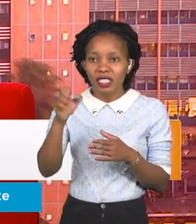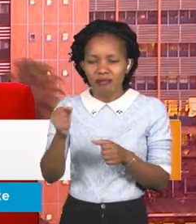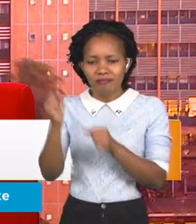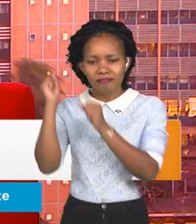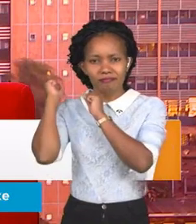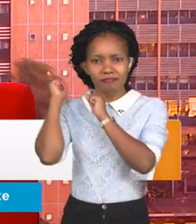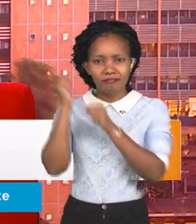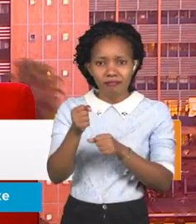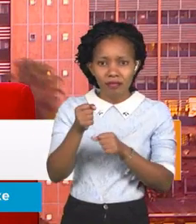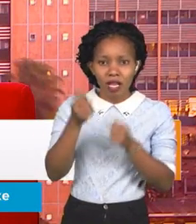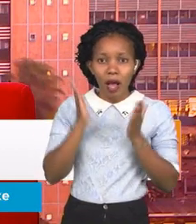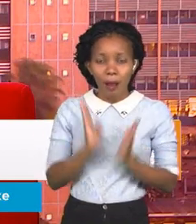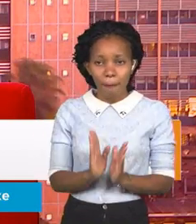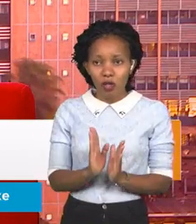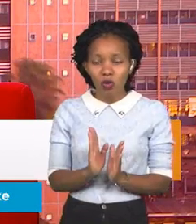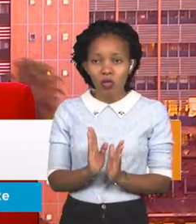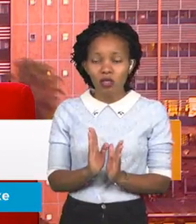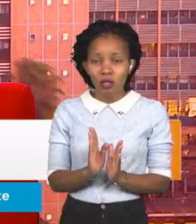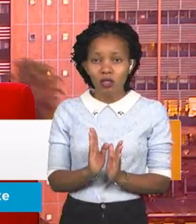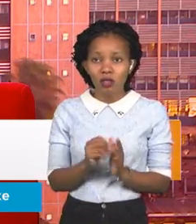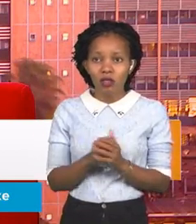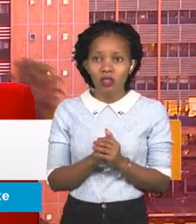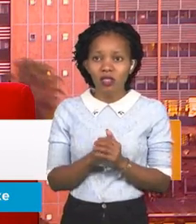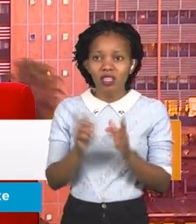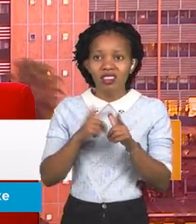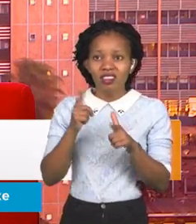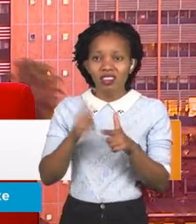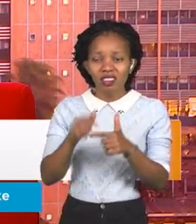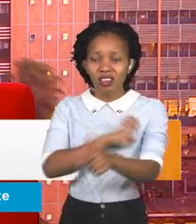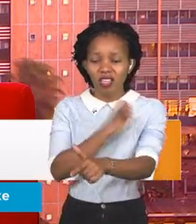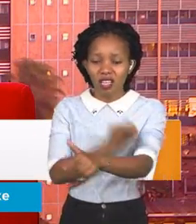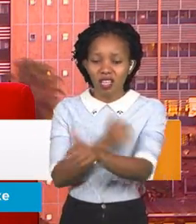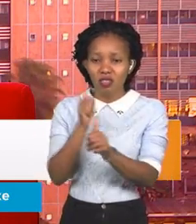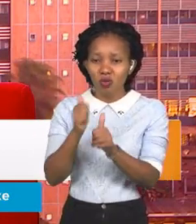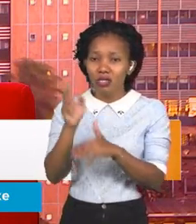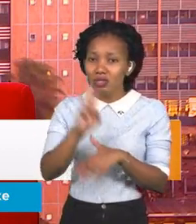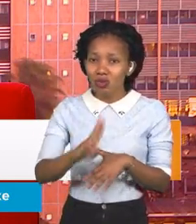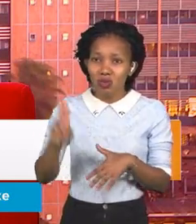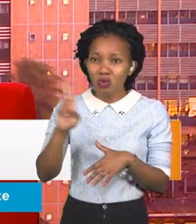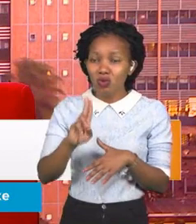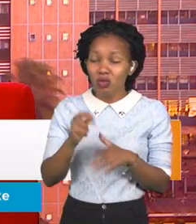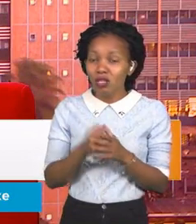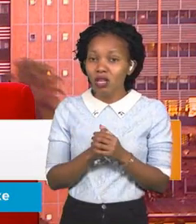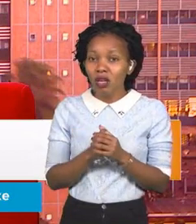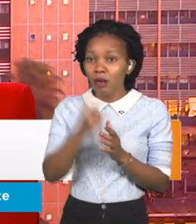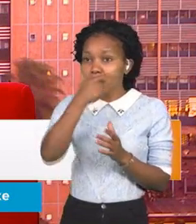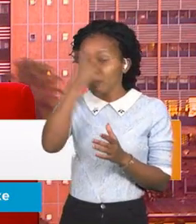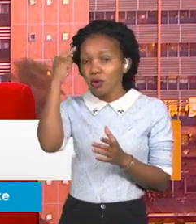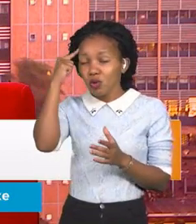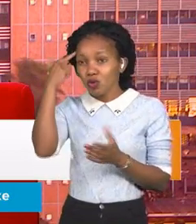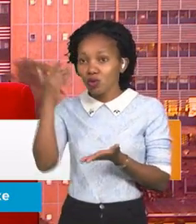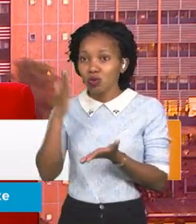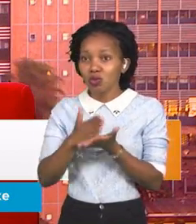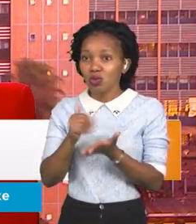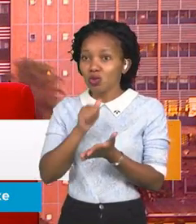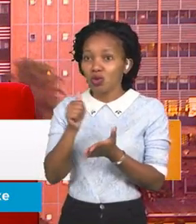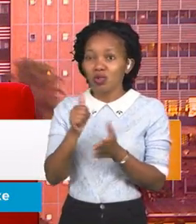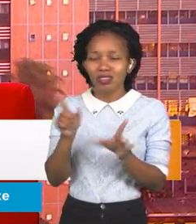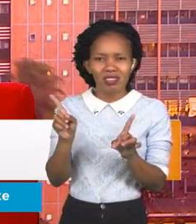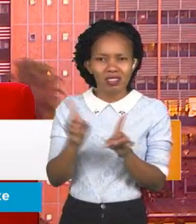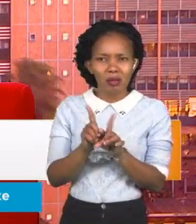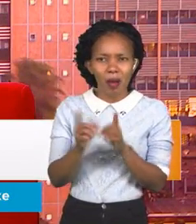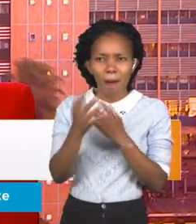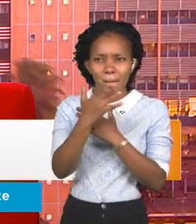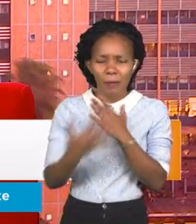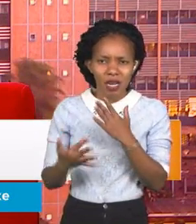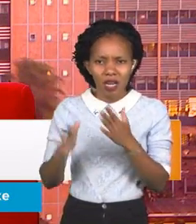kill someone, the time you use an axe to kill someone, the amount of energy you have used, because it's not like our flesh and blood is